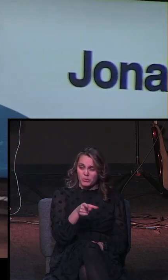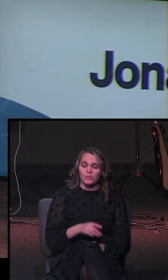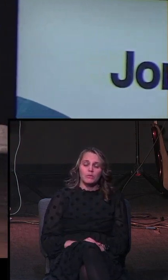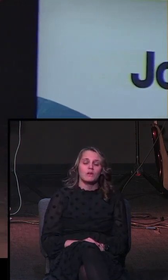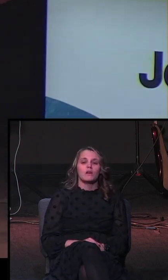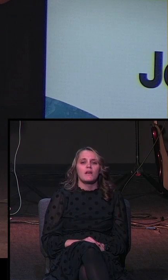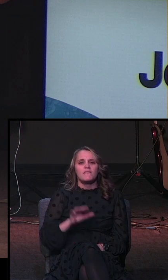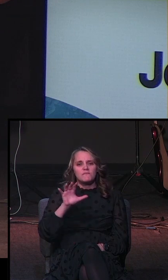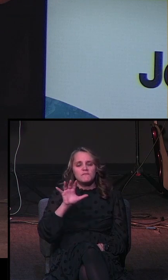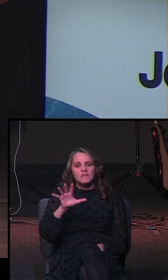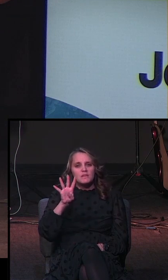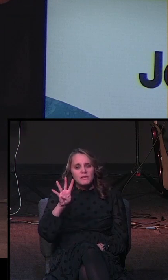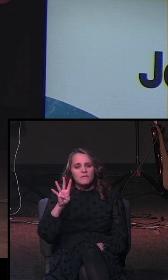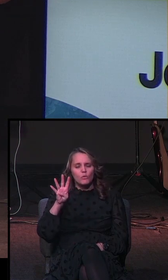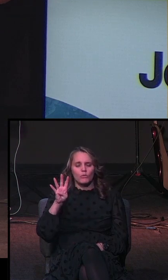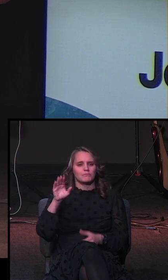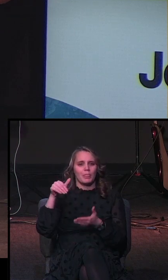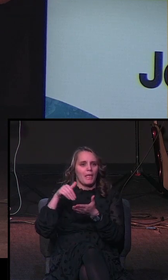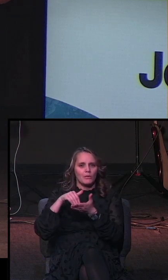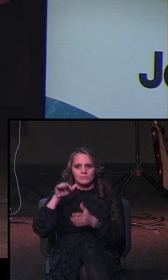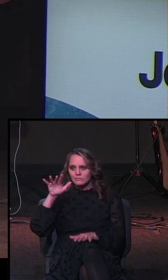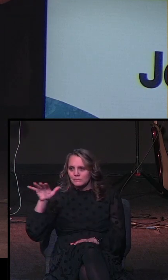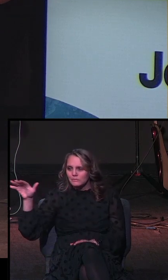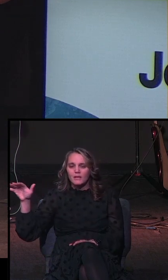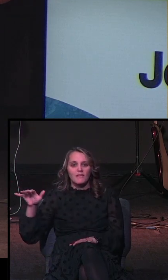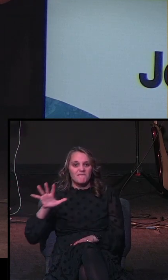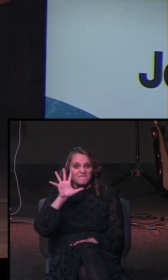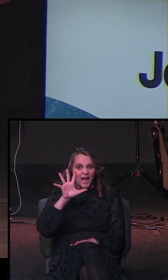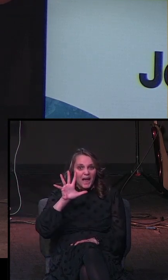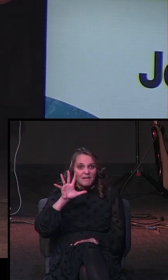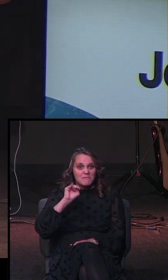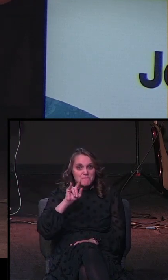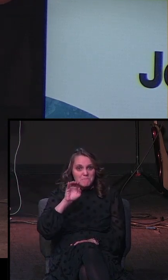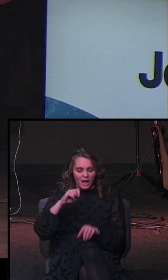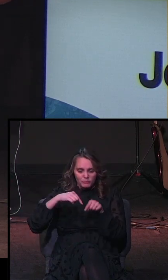now are living in spiritual darkness in a 5-mile radius from your chair? It should